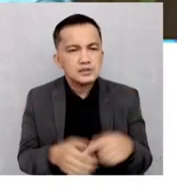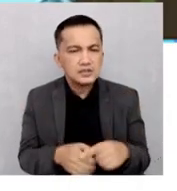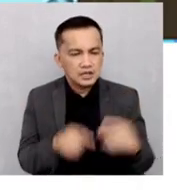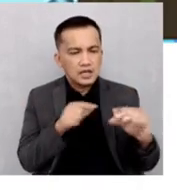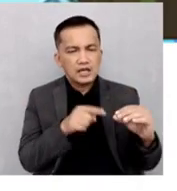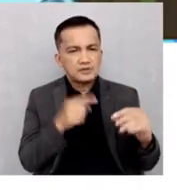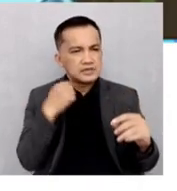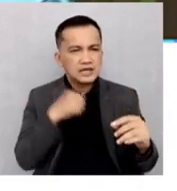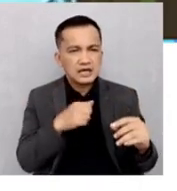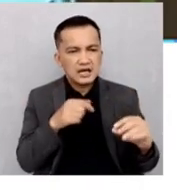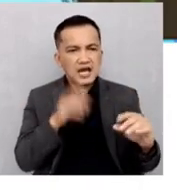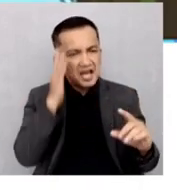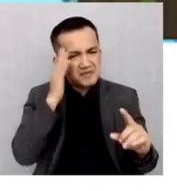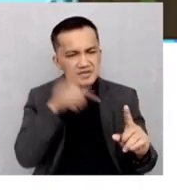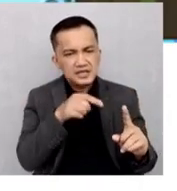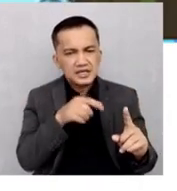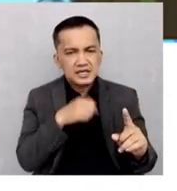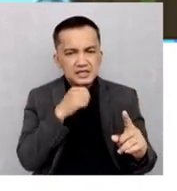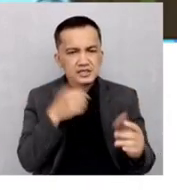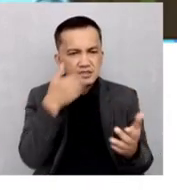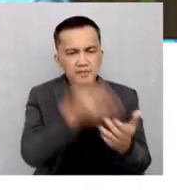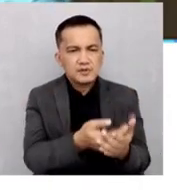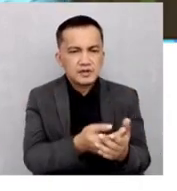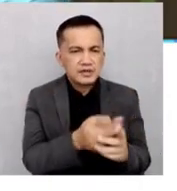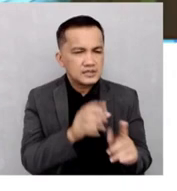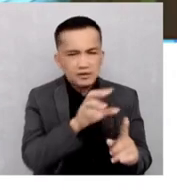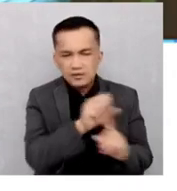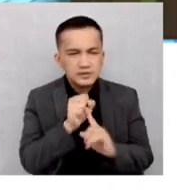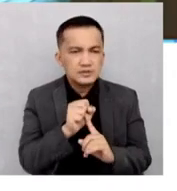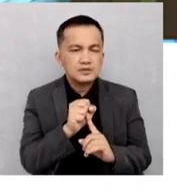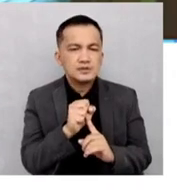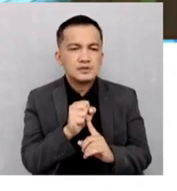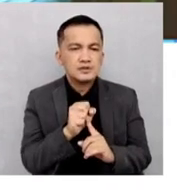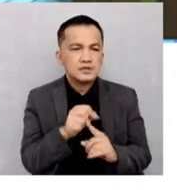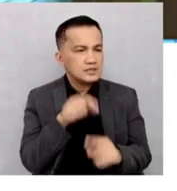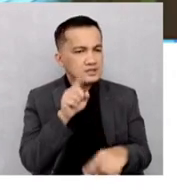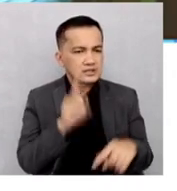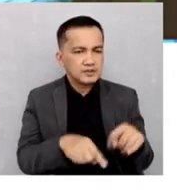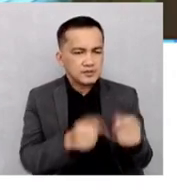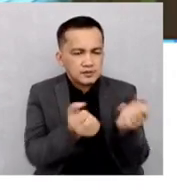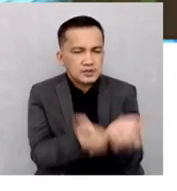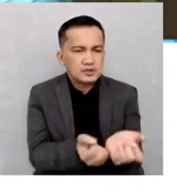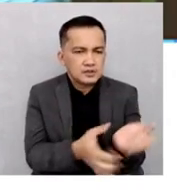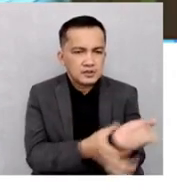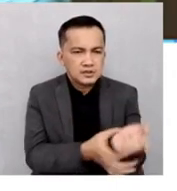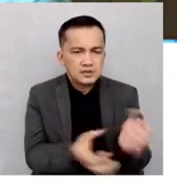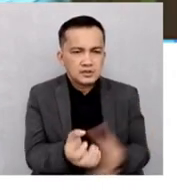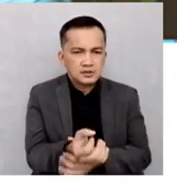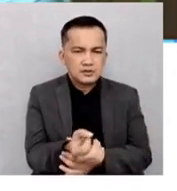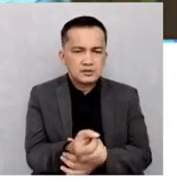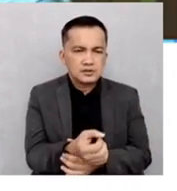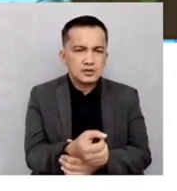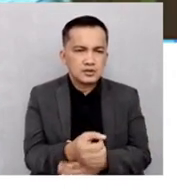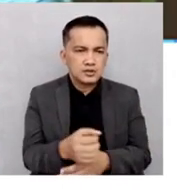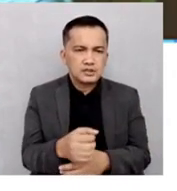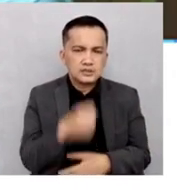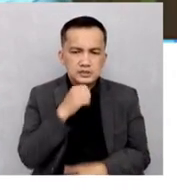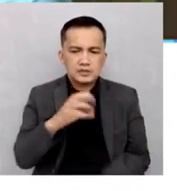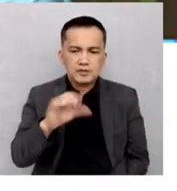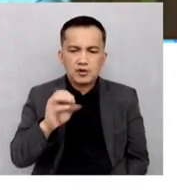ma-reach, alam niyang hindi siya maaabot, hindi siya pwedeng kusasan kung may sabihin siya, hindi siya